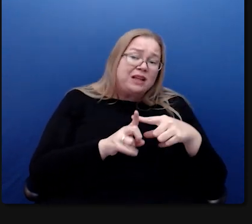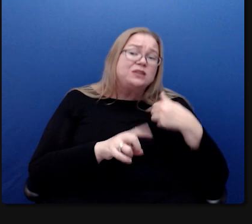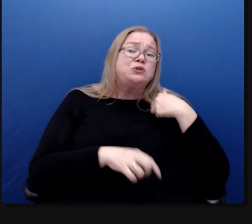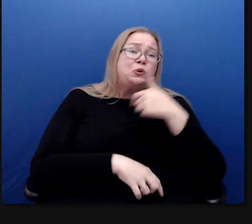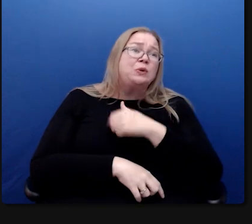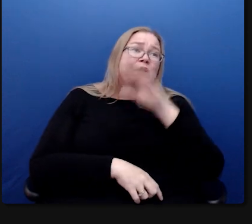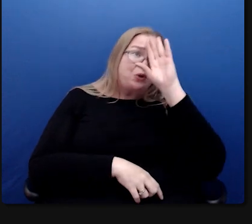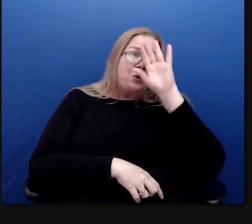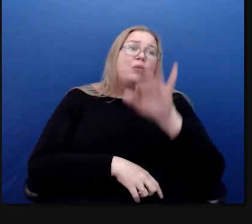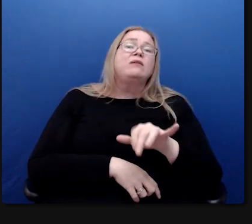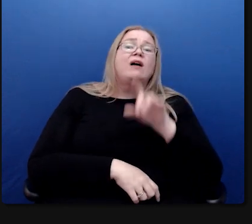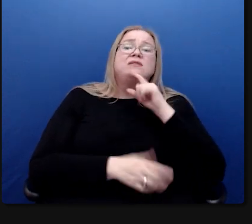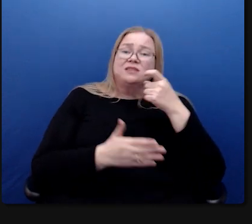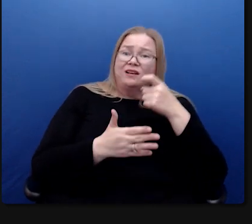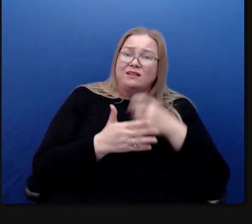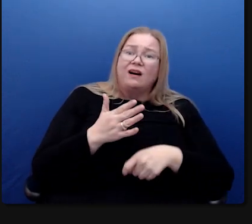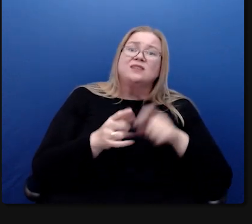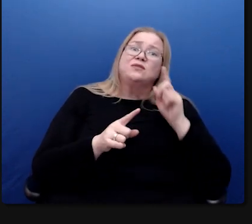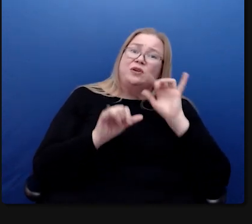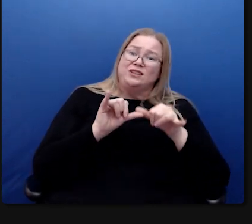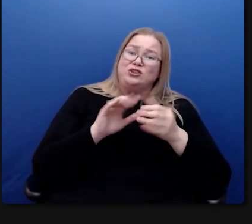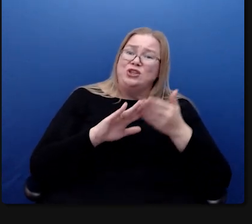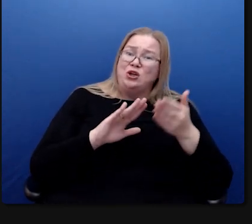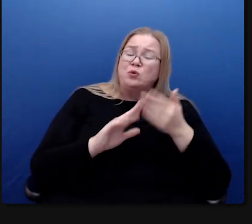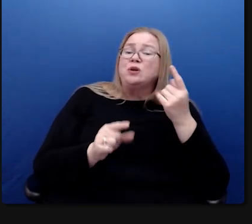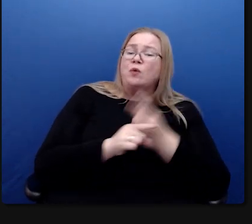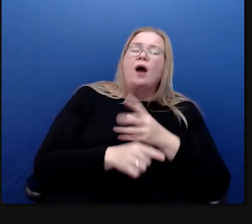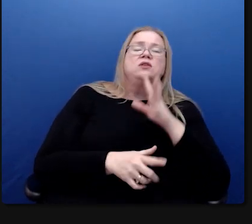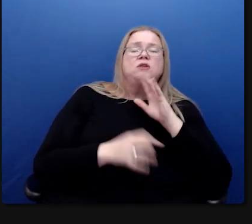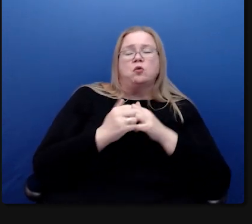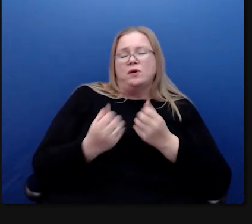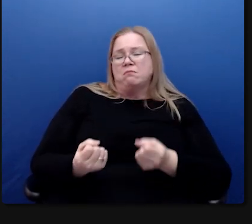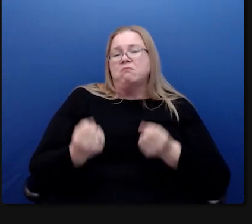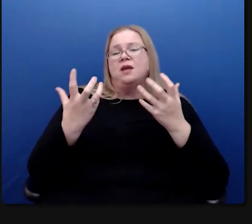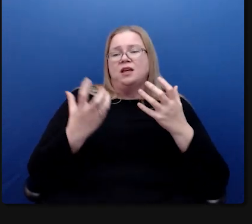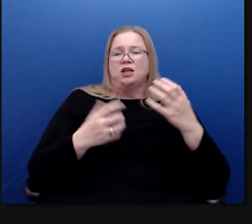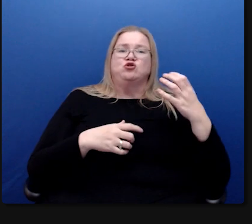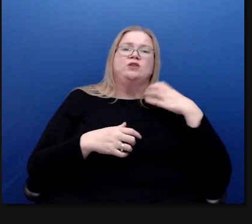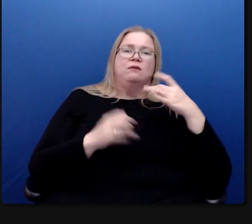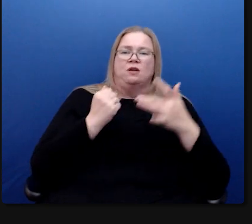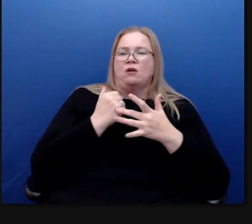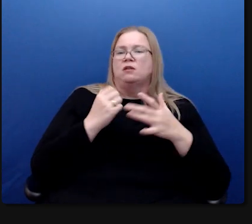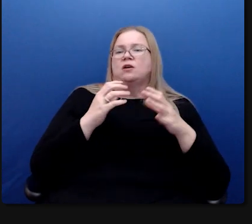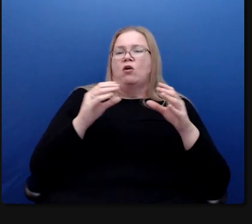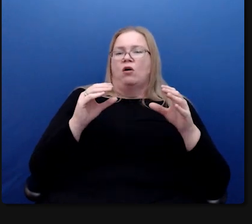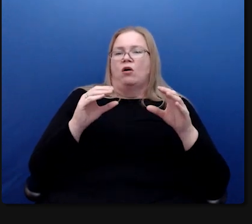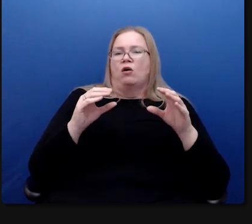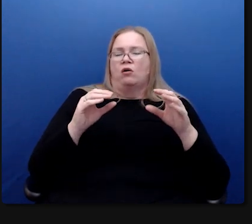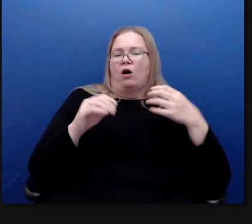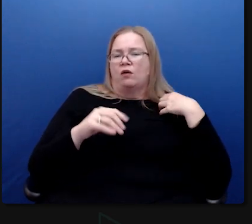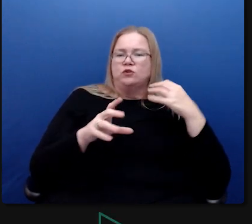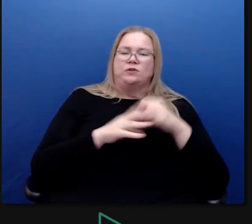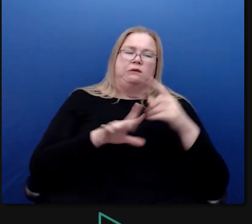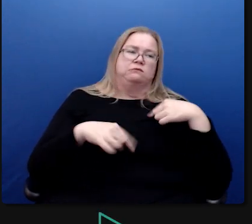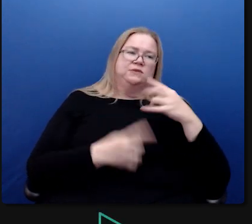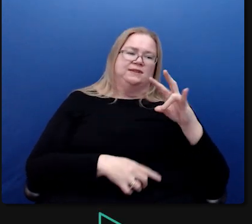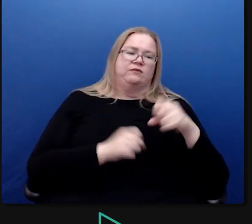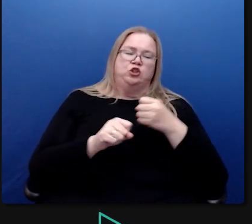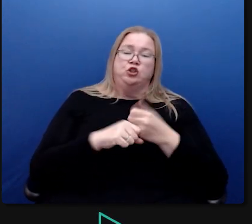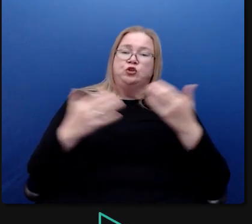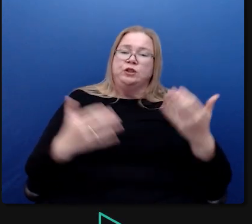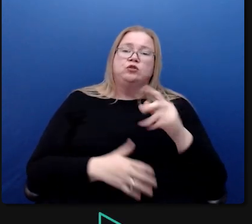of players have been quitting games, free-to-play games, because of harassment, right? So if you have a solution like